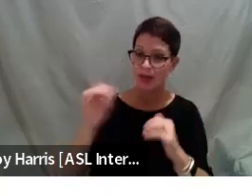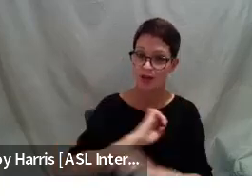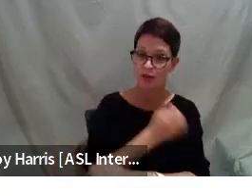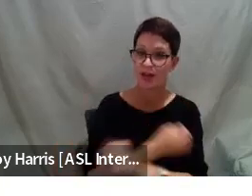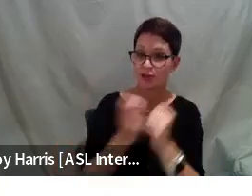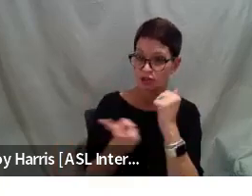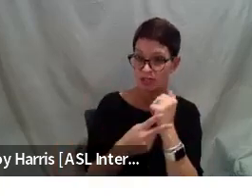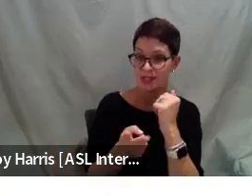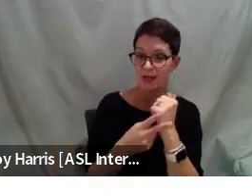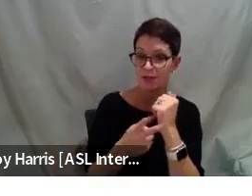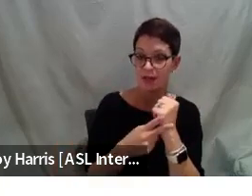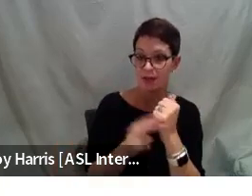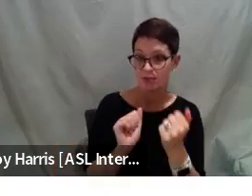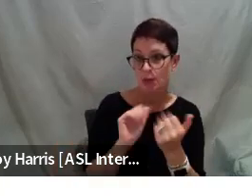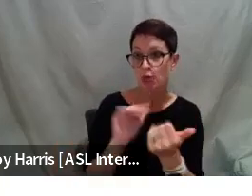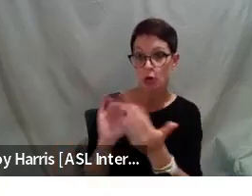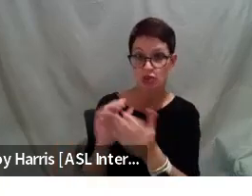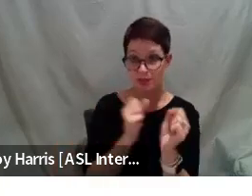saving methods.